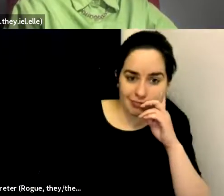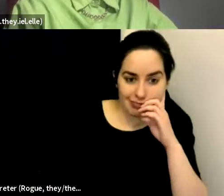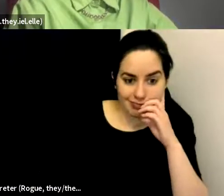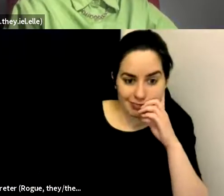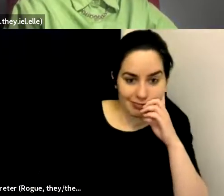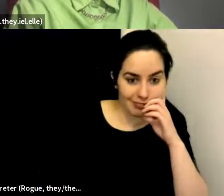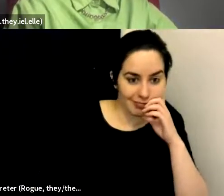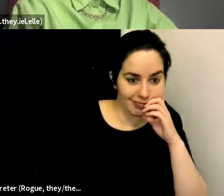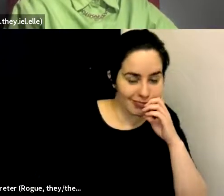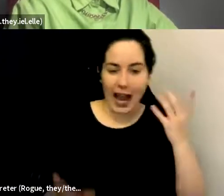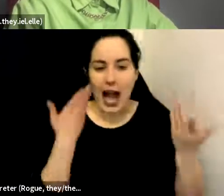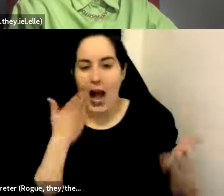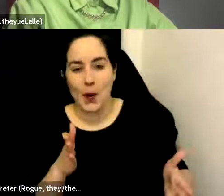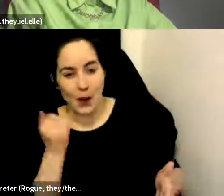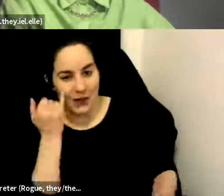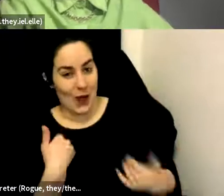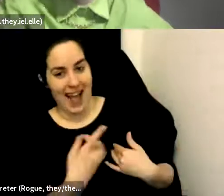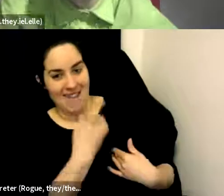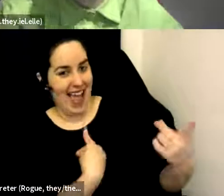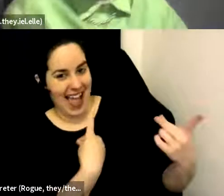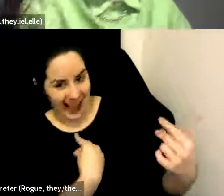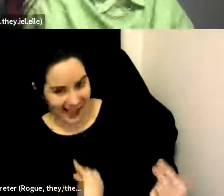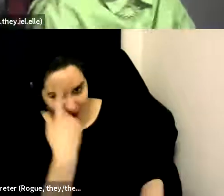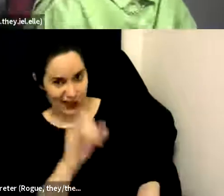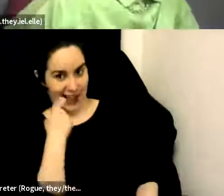I don't know if you have those answers. You probably don't.